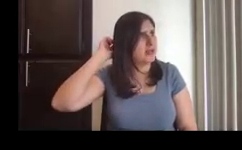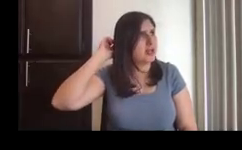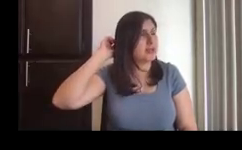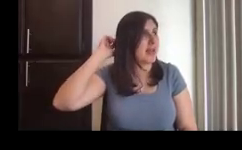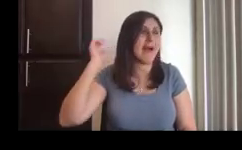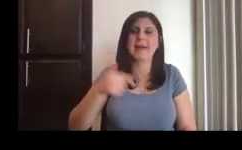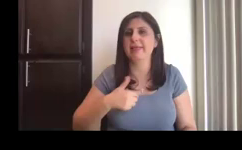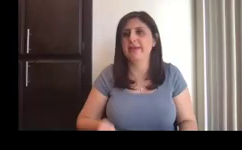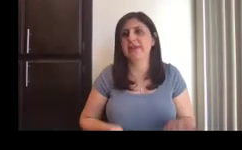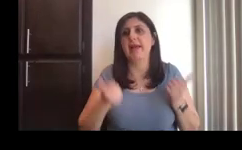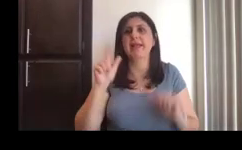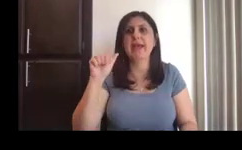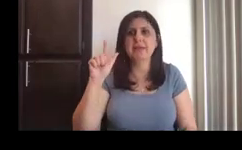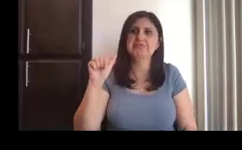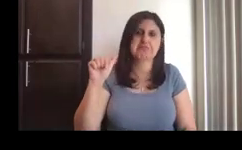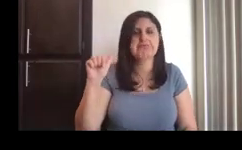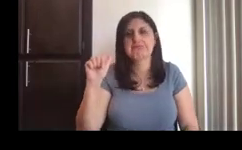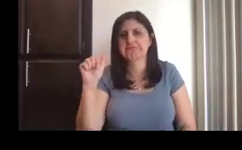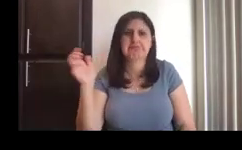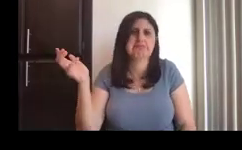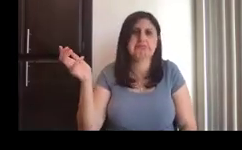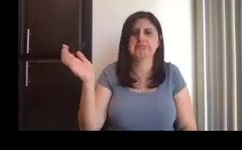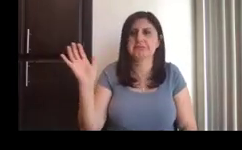here in California, you said I live in LA,